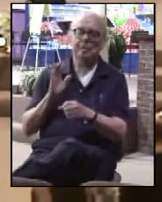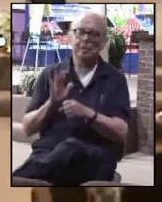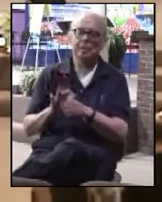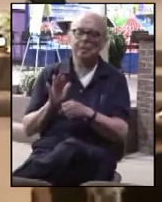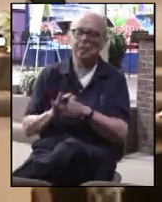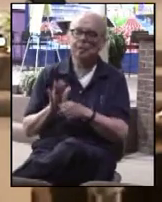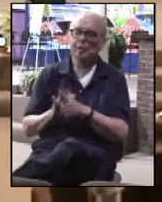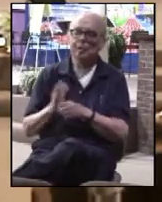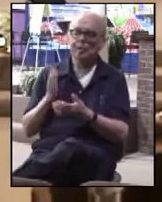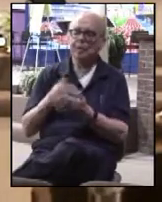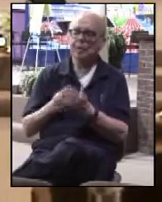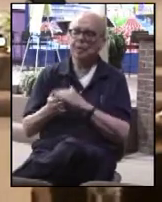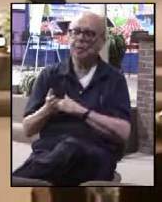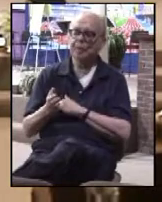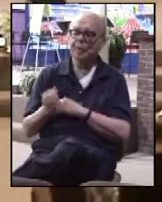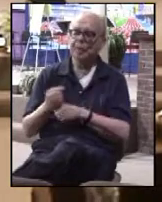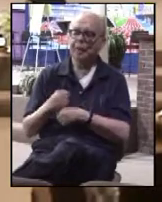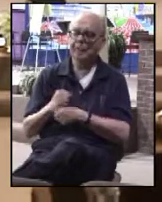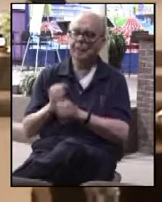it